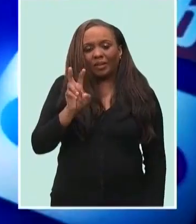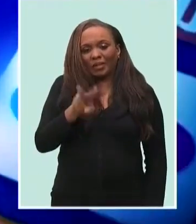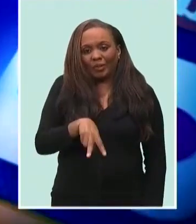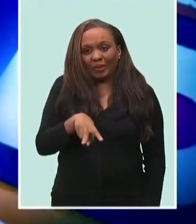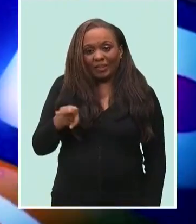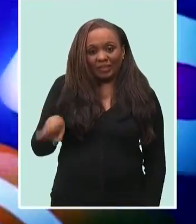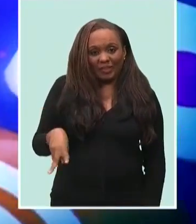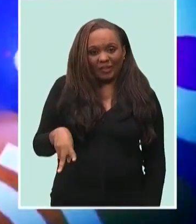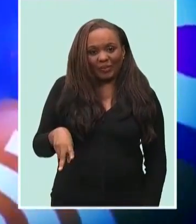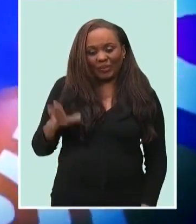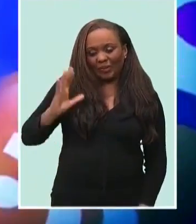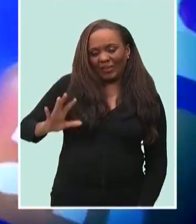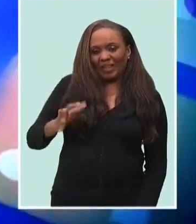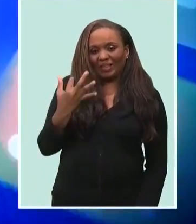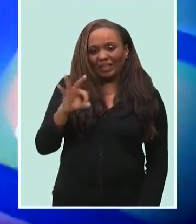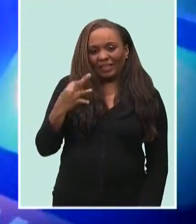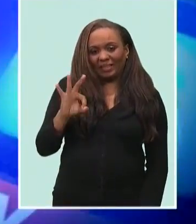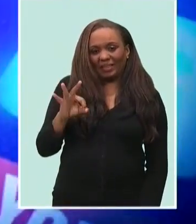of